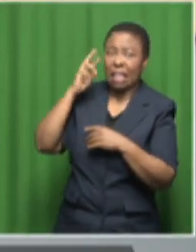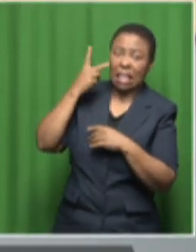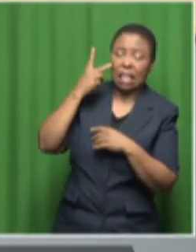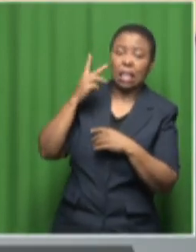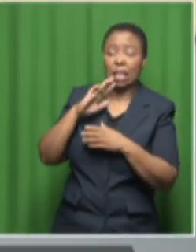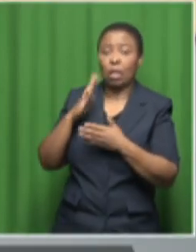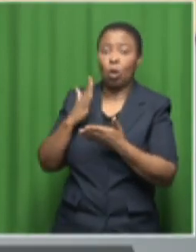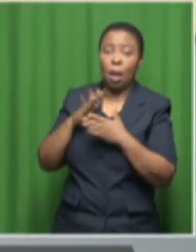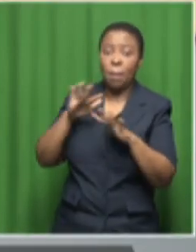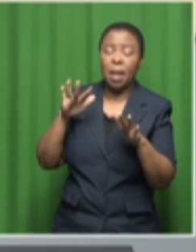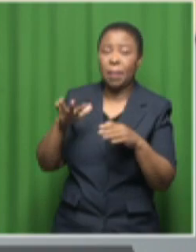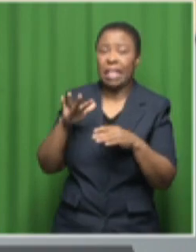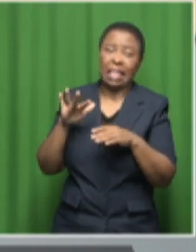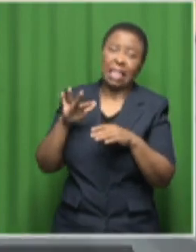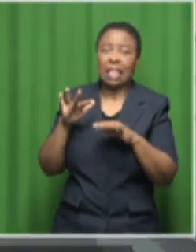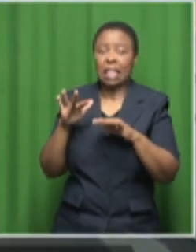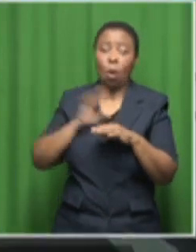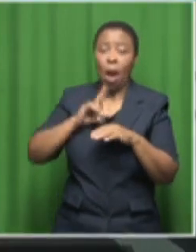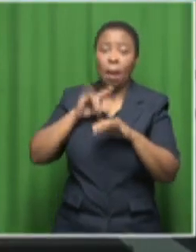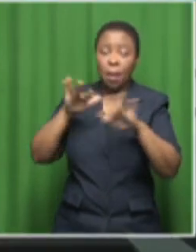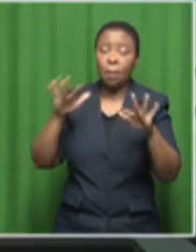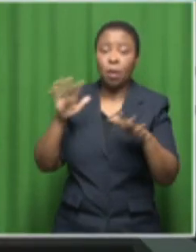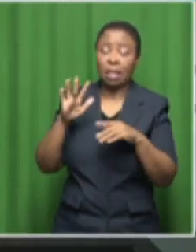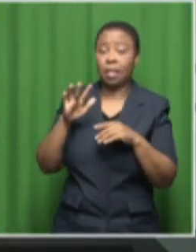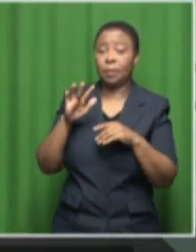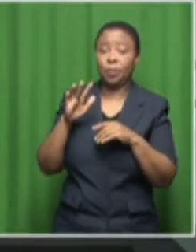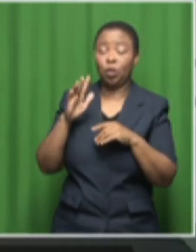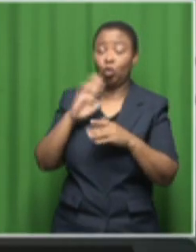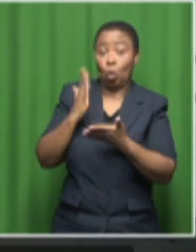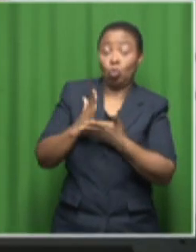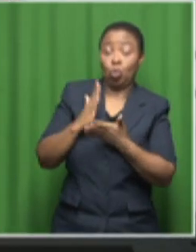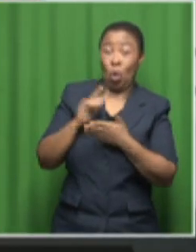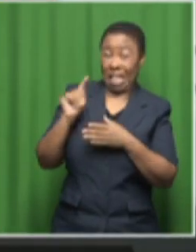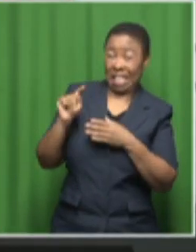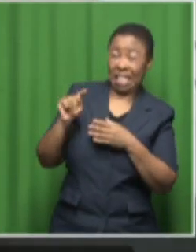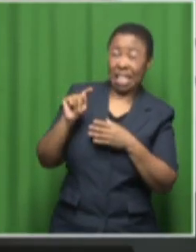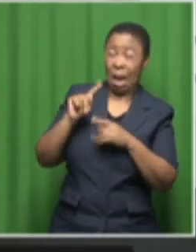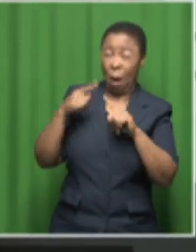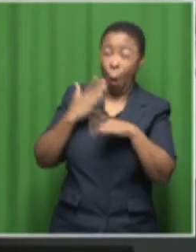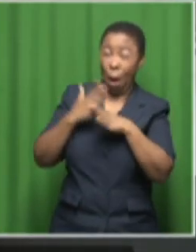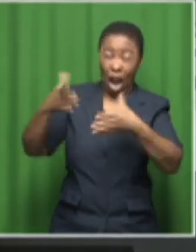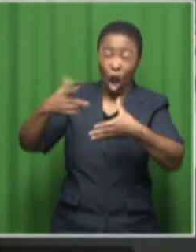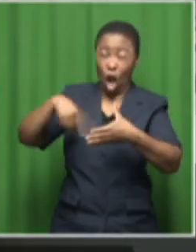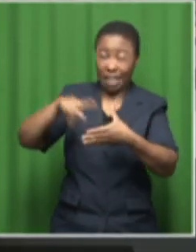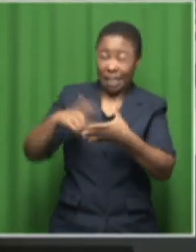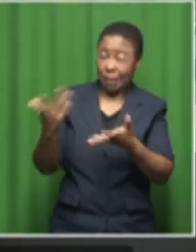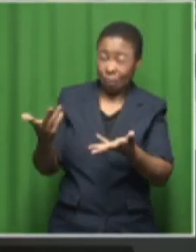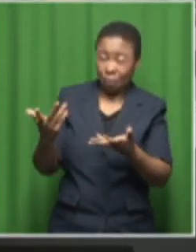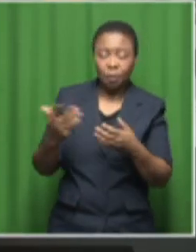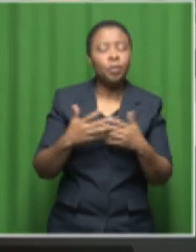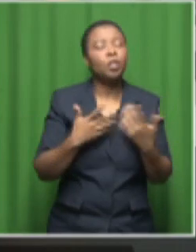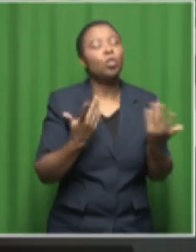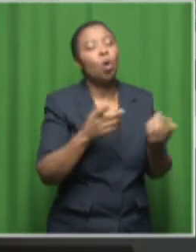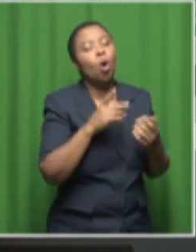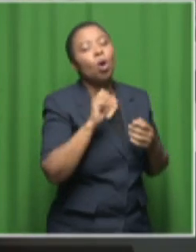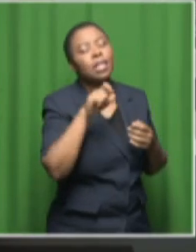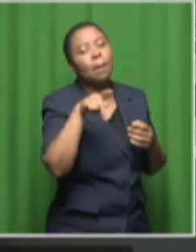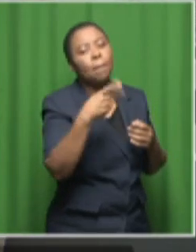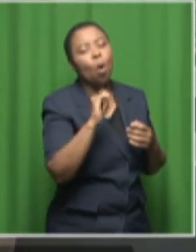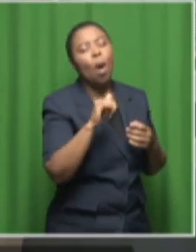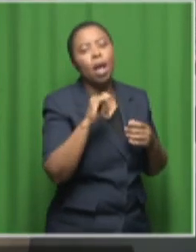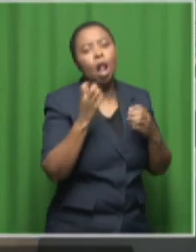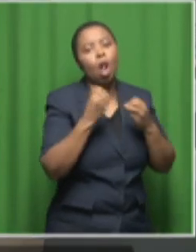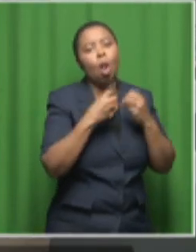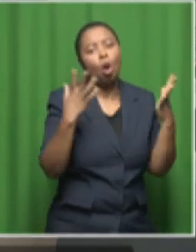know how skeptical working professionals can be when it comes to these things. Yeah. I must say, Simpiwe, we've actually been met with a lot